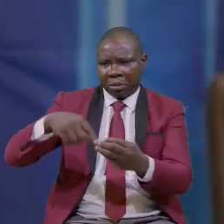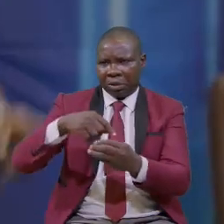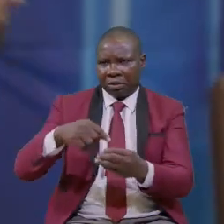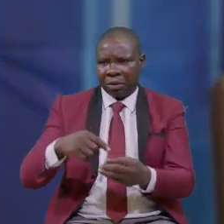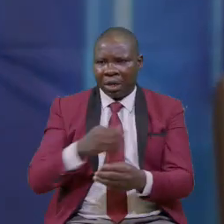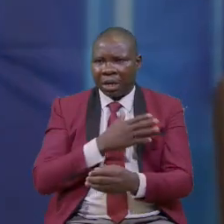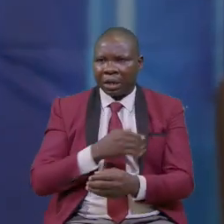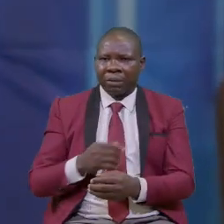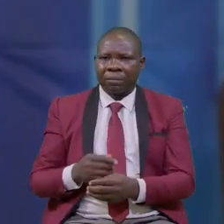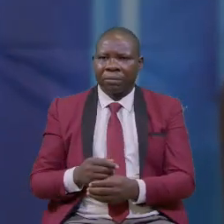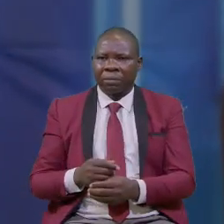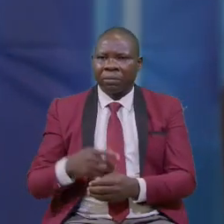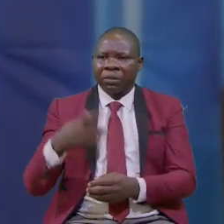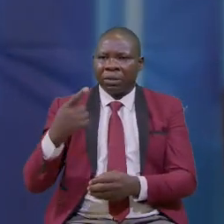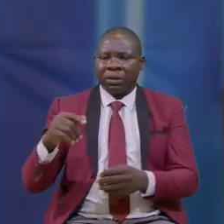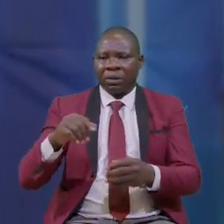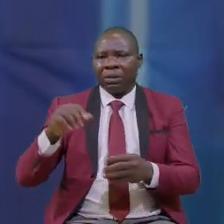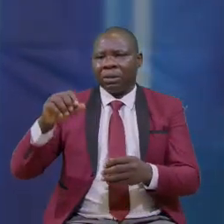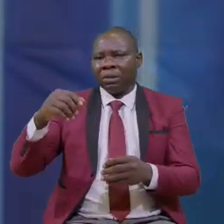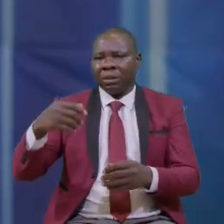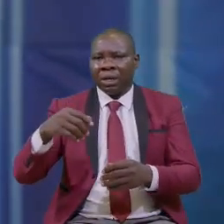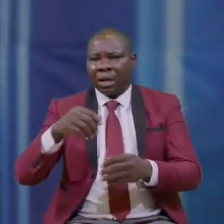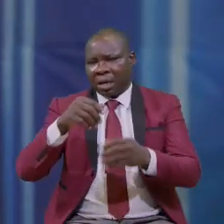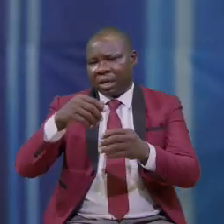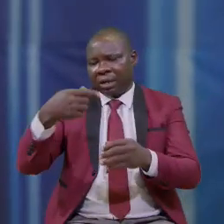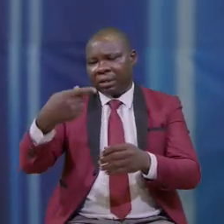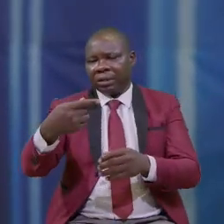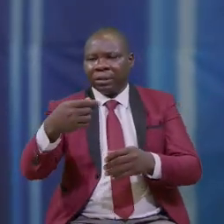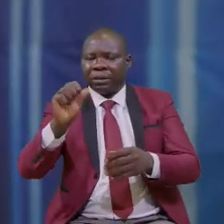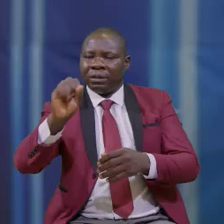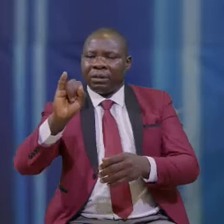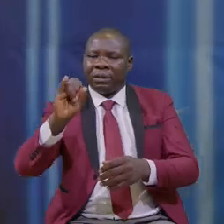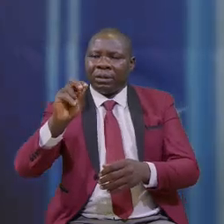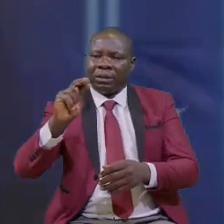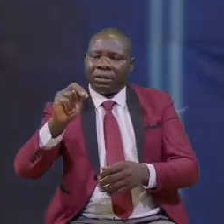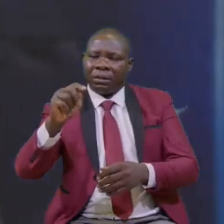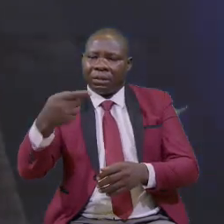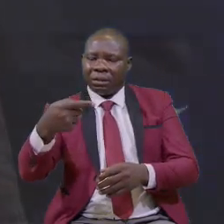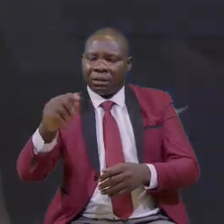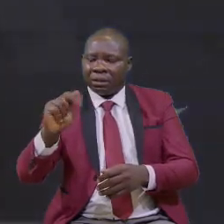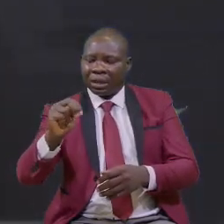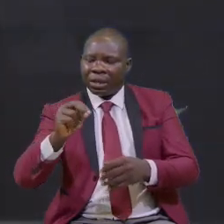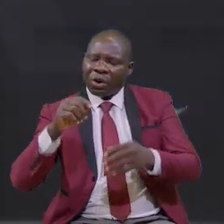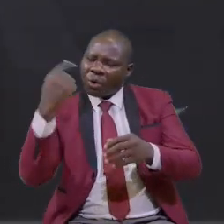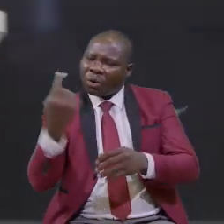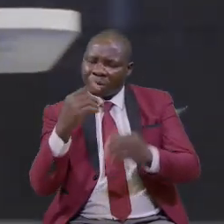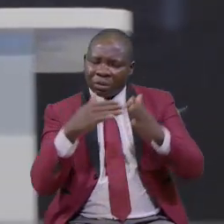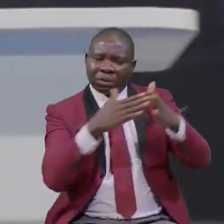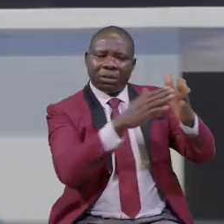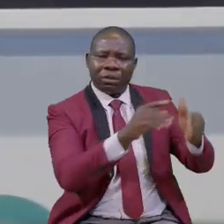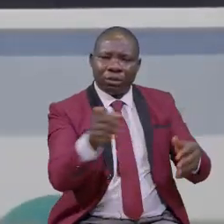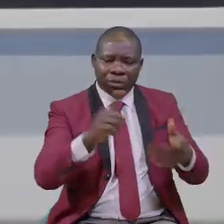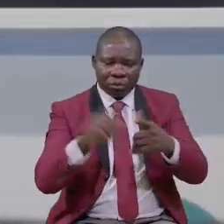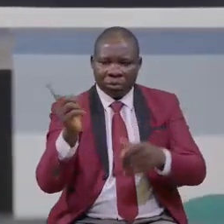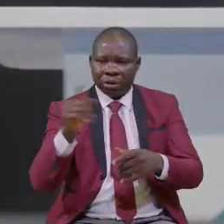arrow. The sign always leads you to where you have the solution.